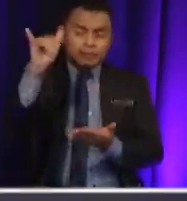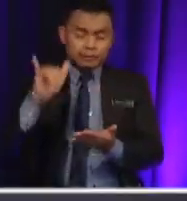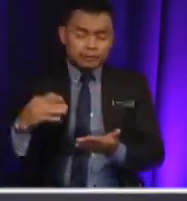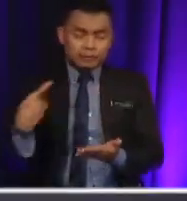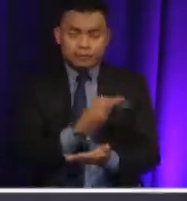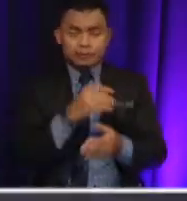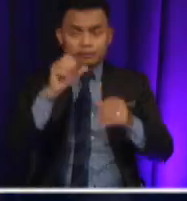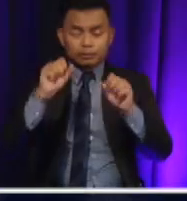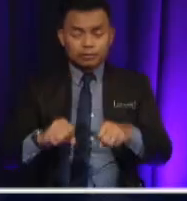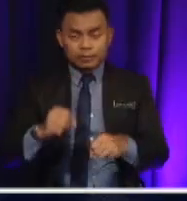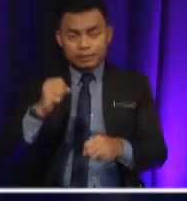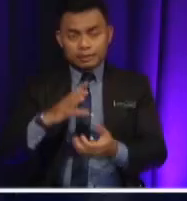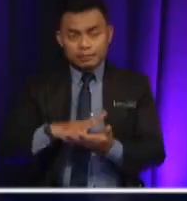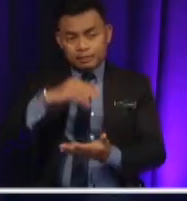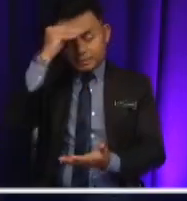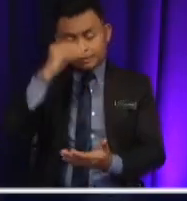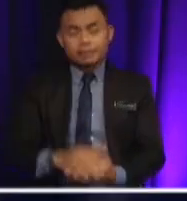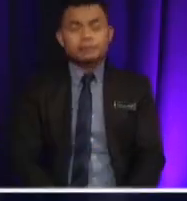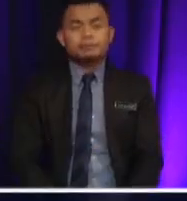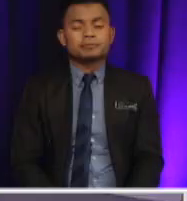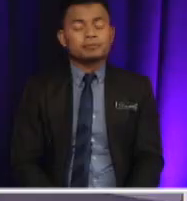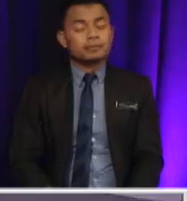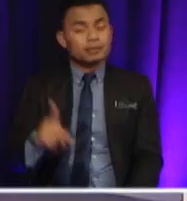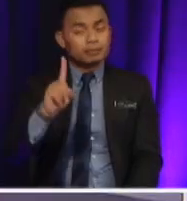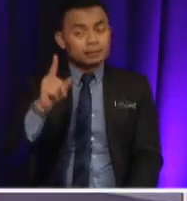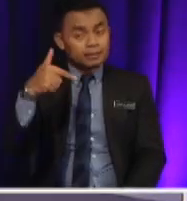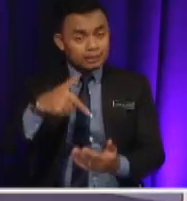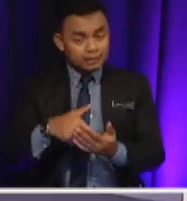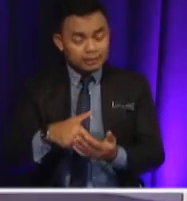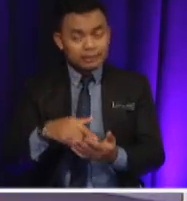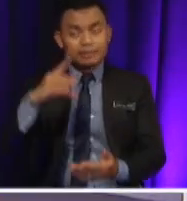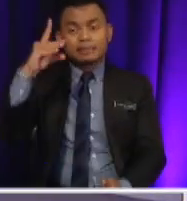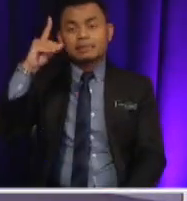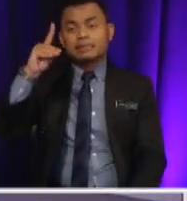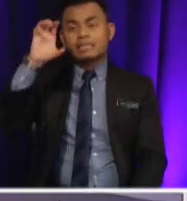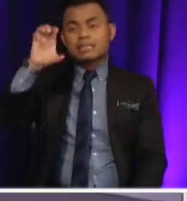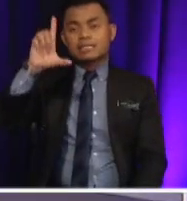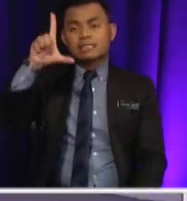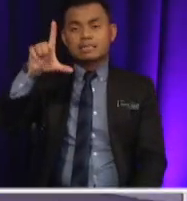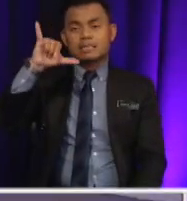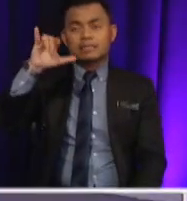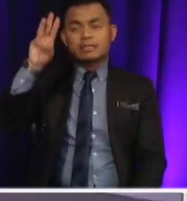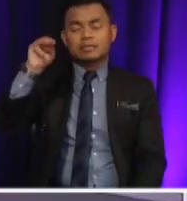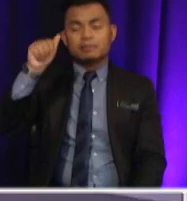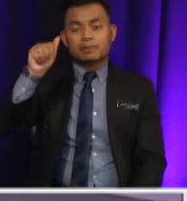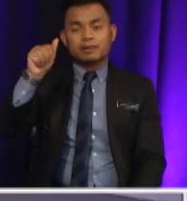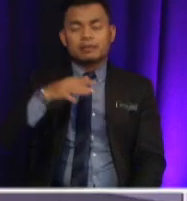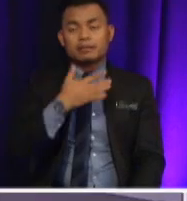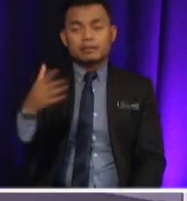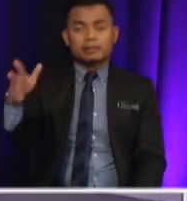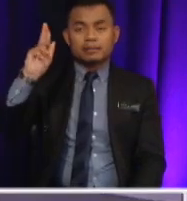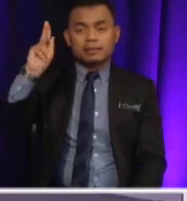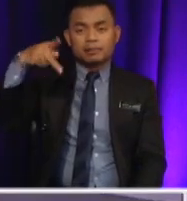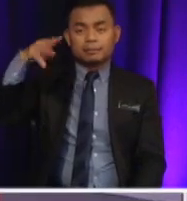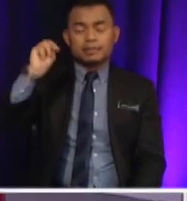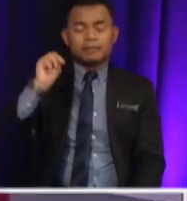they find the materials? Obviously, where else but the Delima KPM websites. All right, there